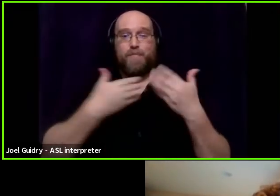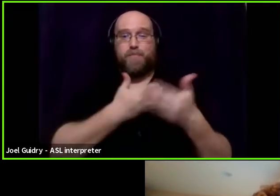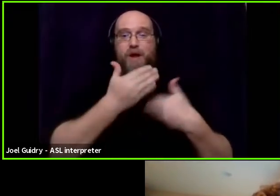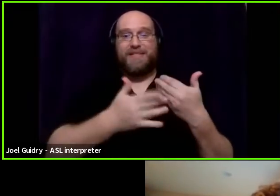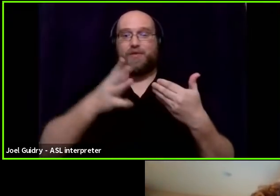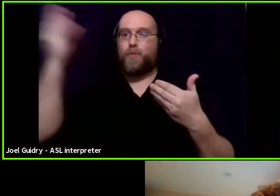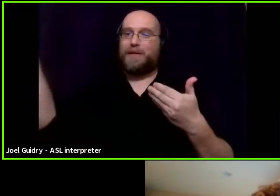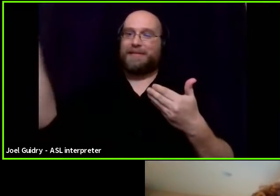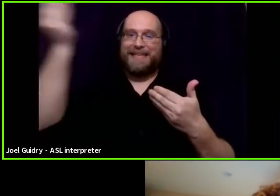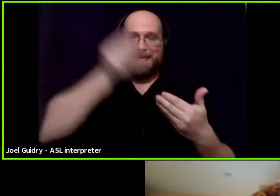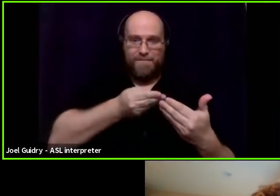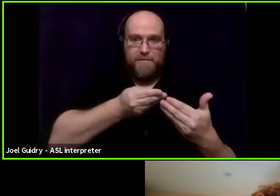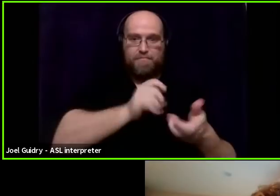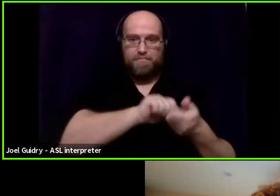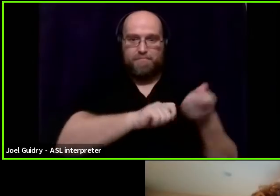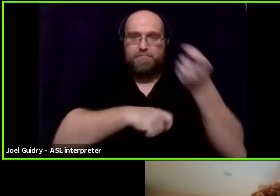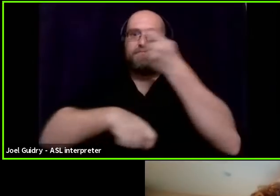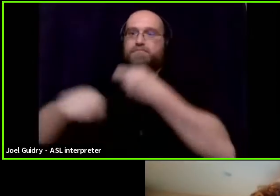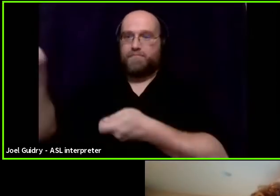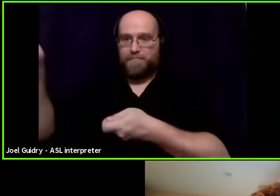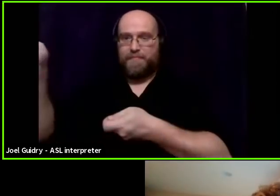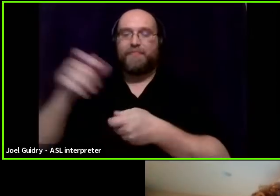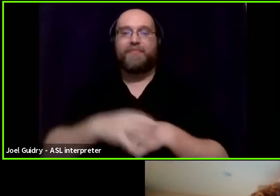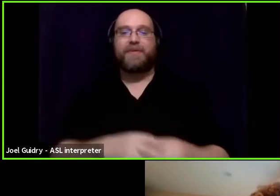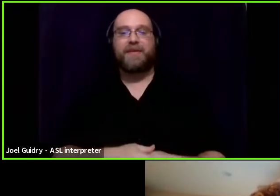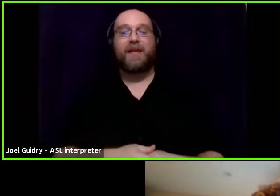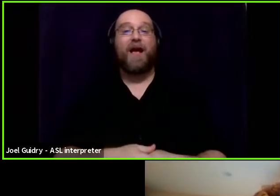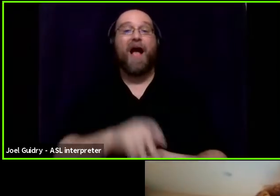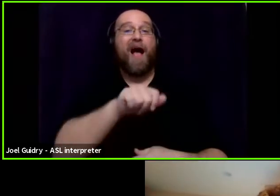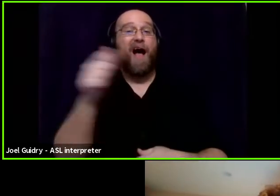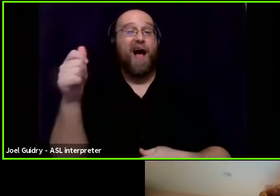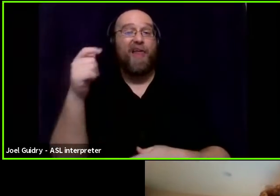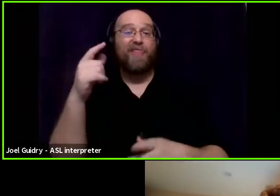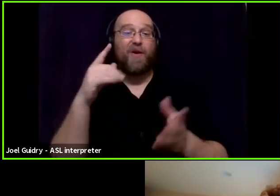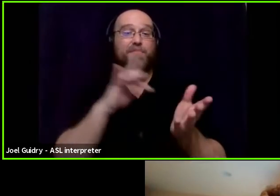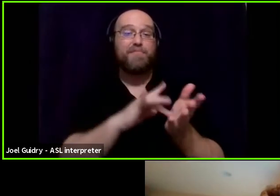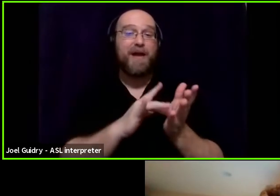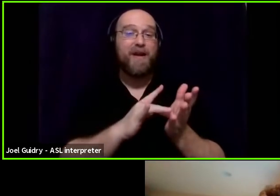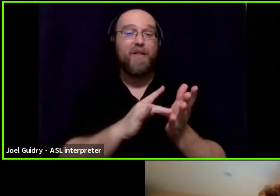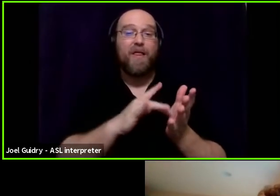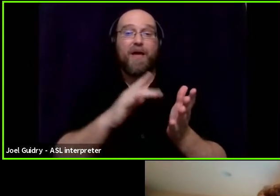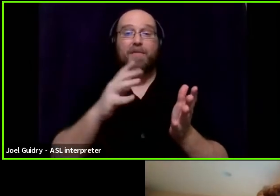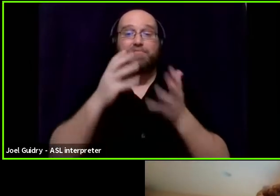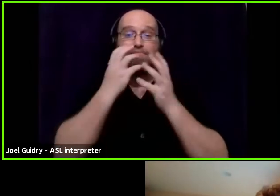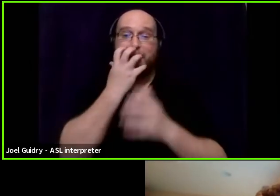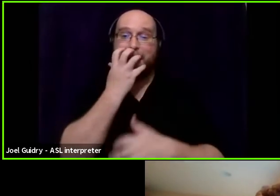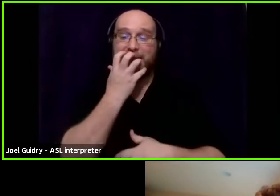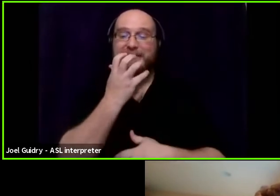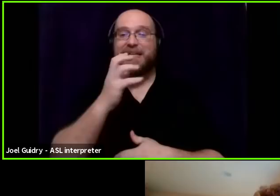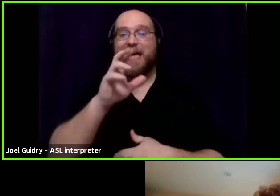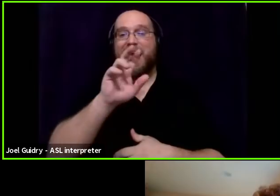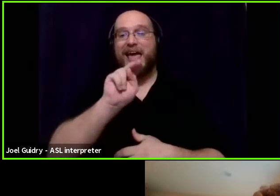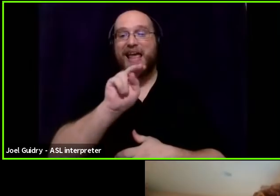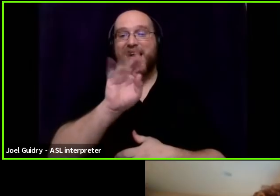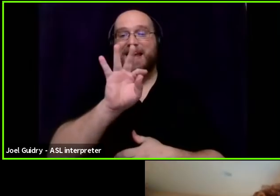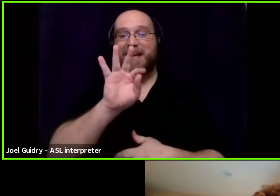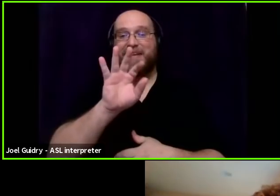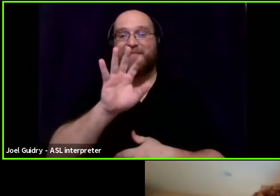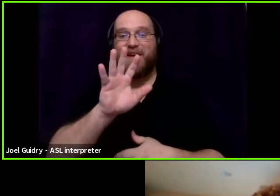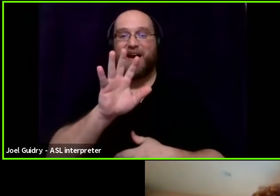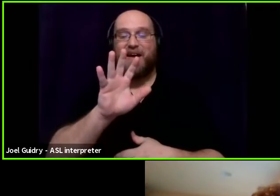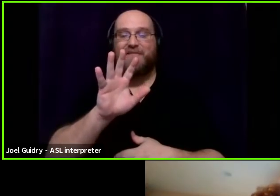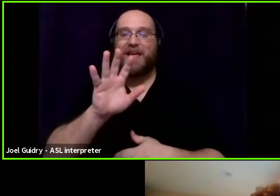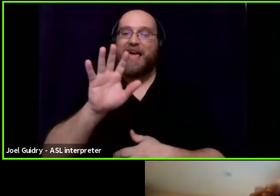The other medical masks, the N95s, the KN95s, have particular